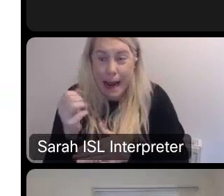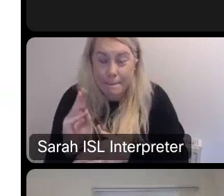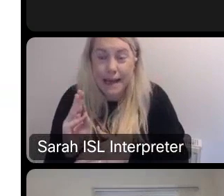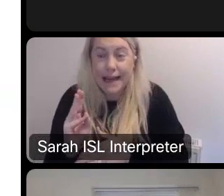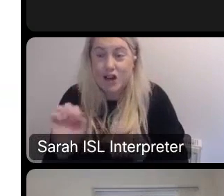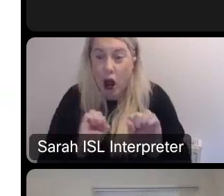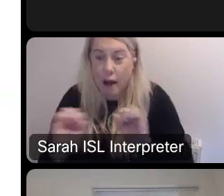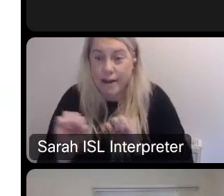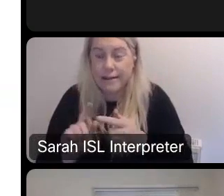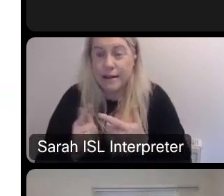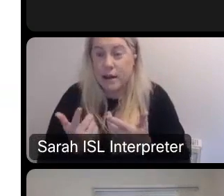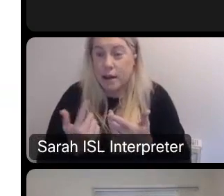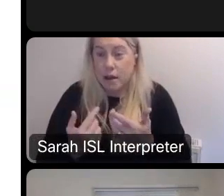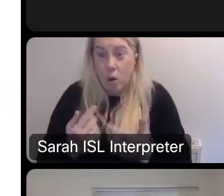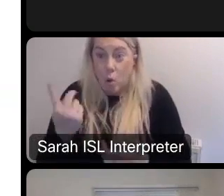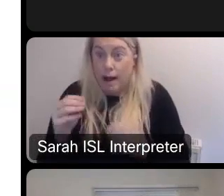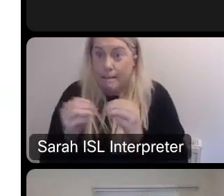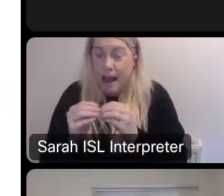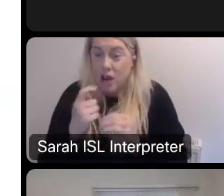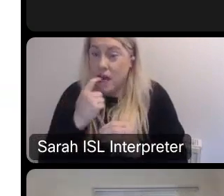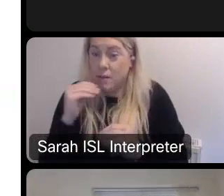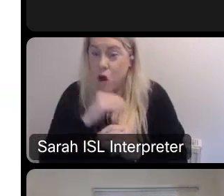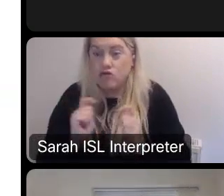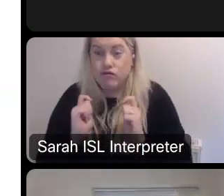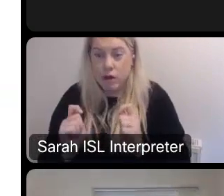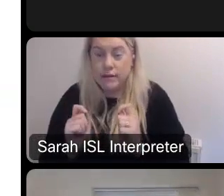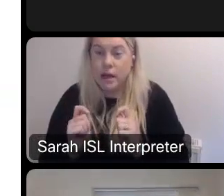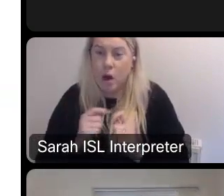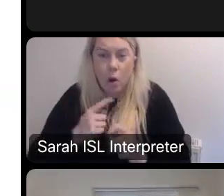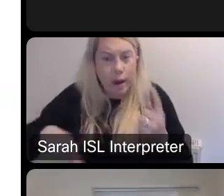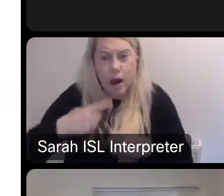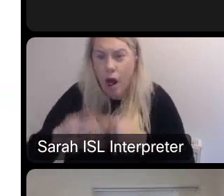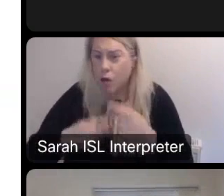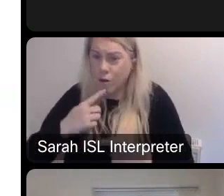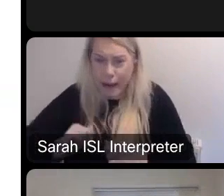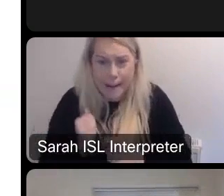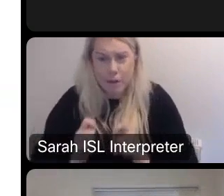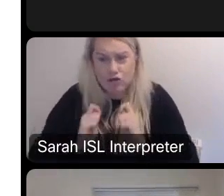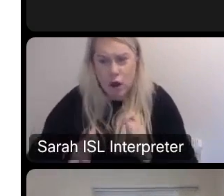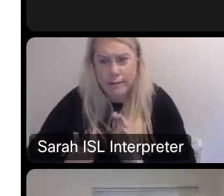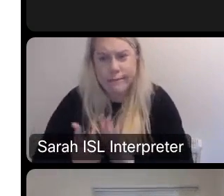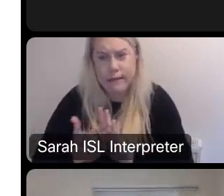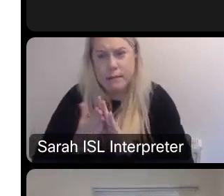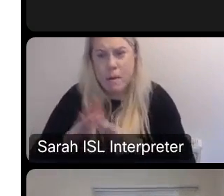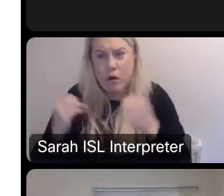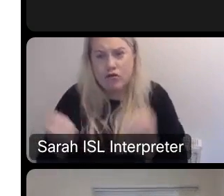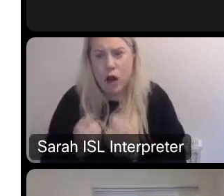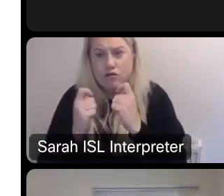service, I suppose, and trust was a core part, and always we want to retain that and build on that. That